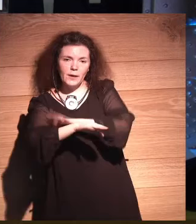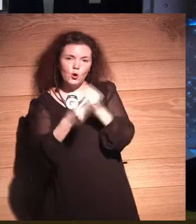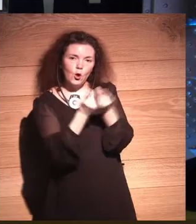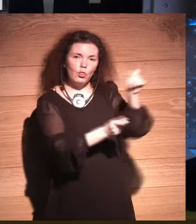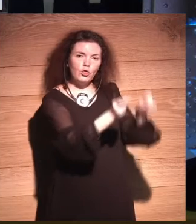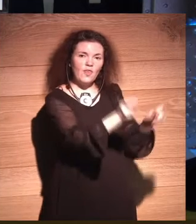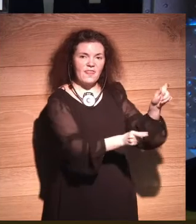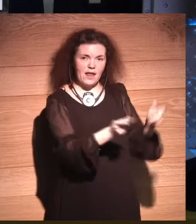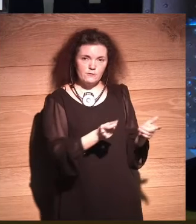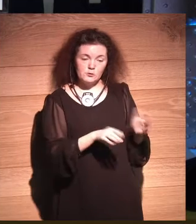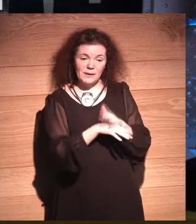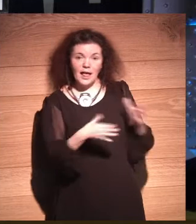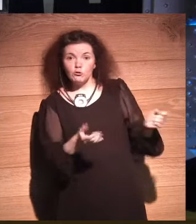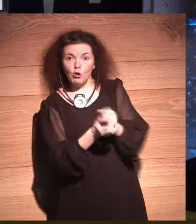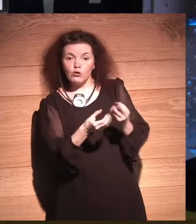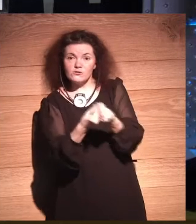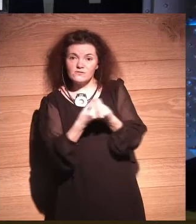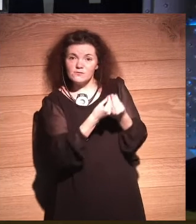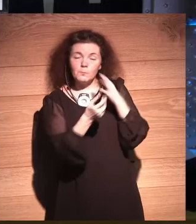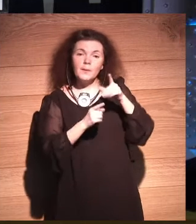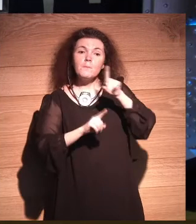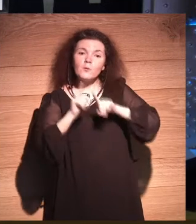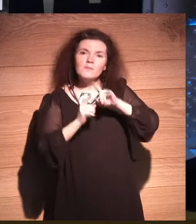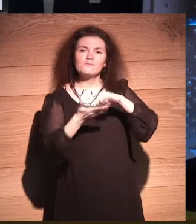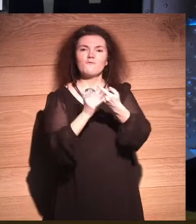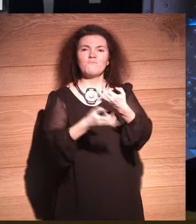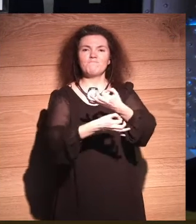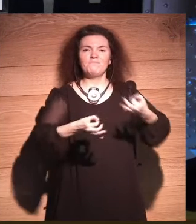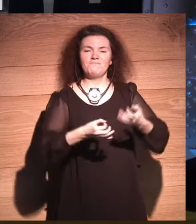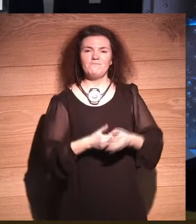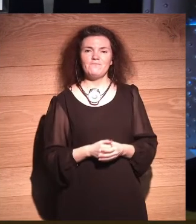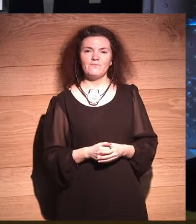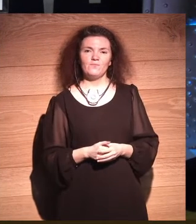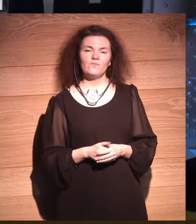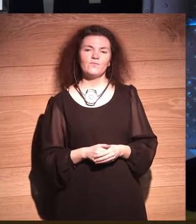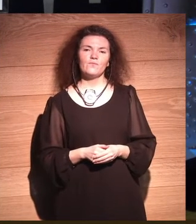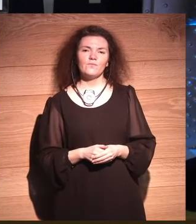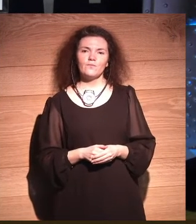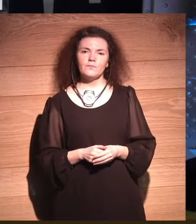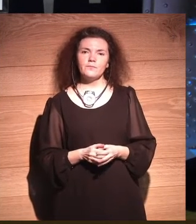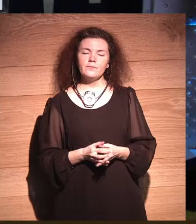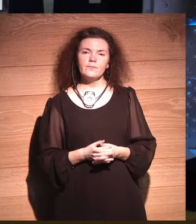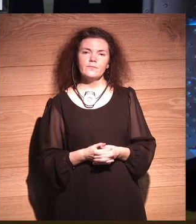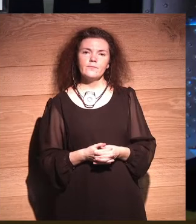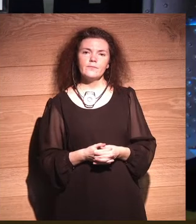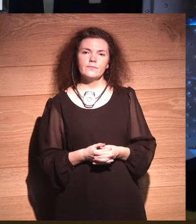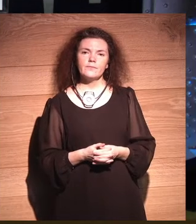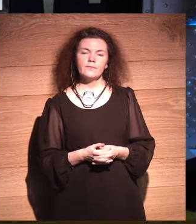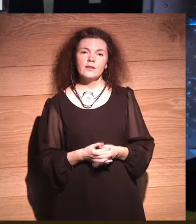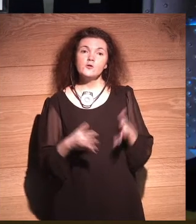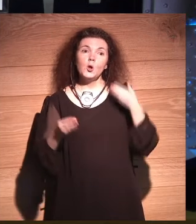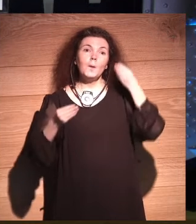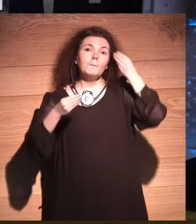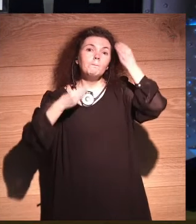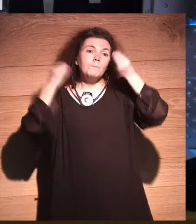solve problems more effectively. And I would put to you today, or the core argument of the talk, if you will, is that we have to therefore think about how